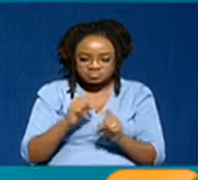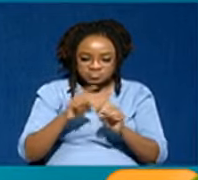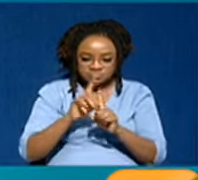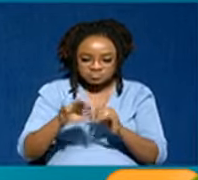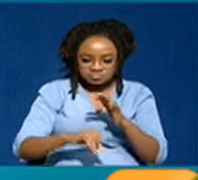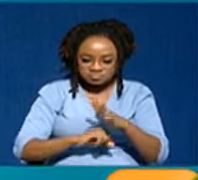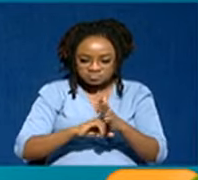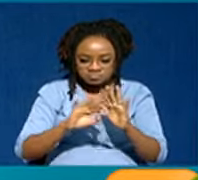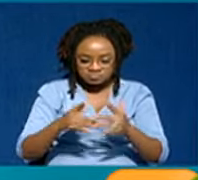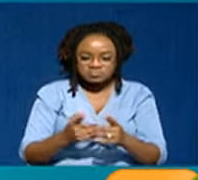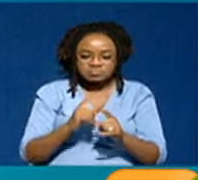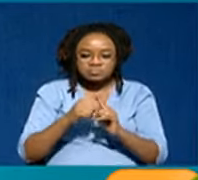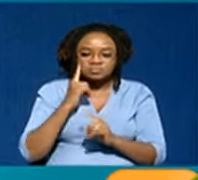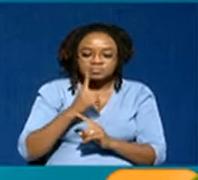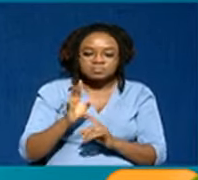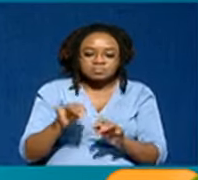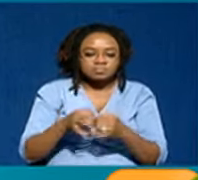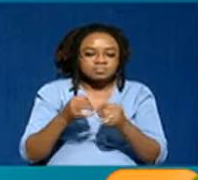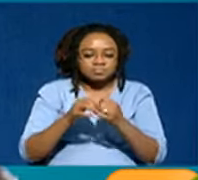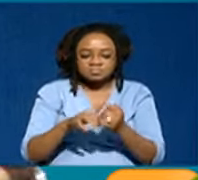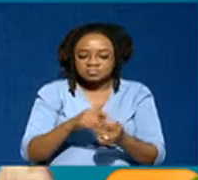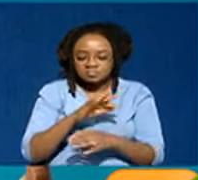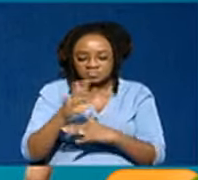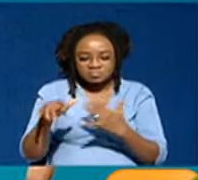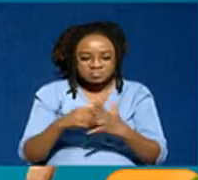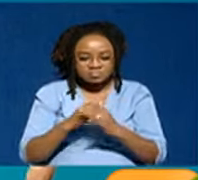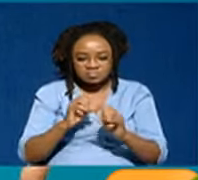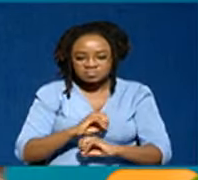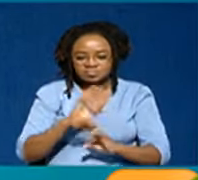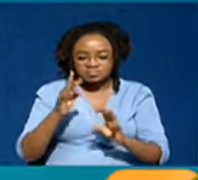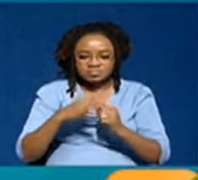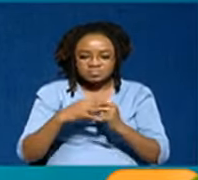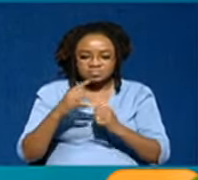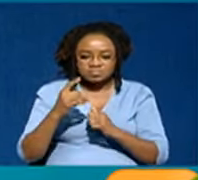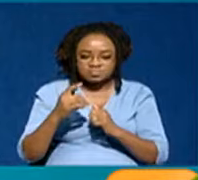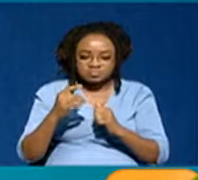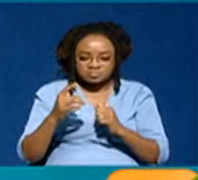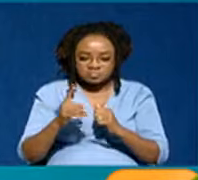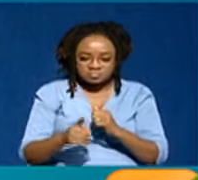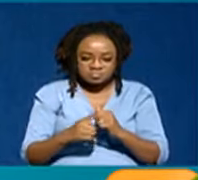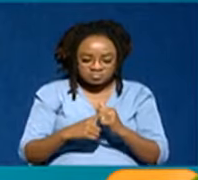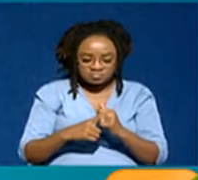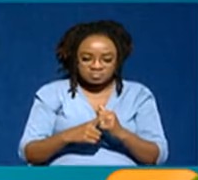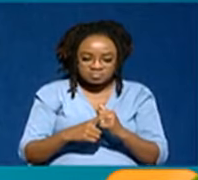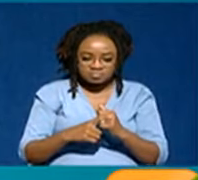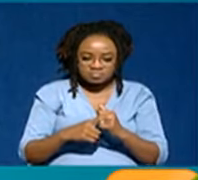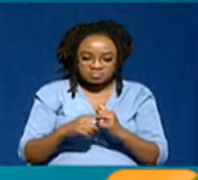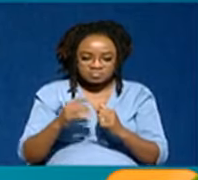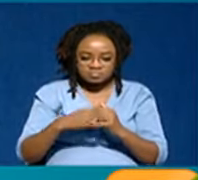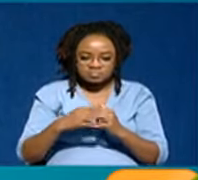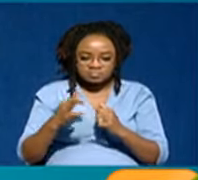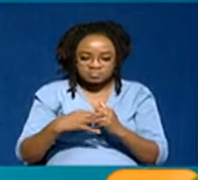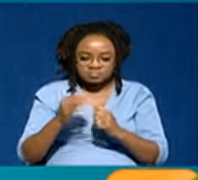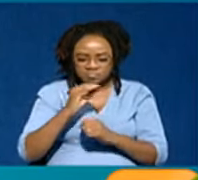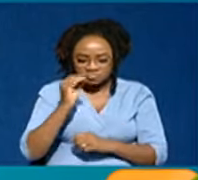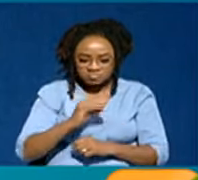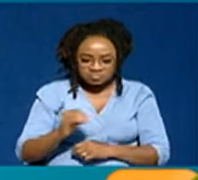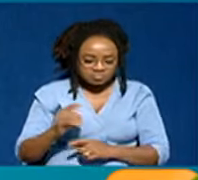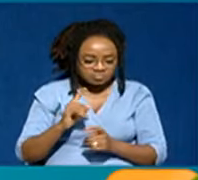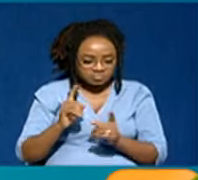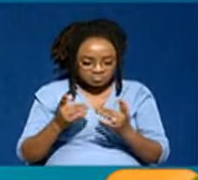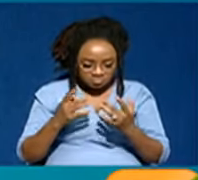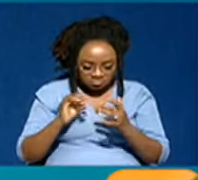of violating it by 91% in the salary rate that they were giving. It's now that we are discussing that, we're not